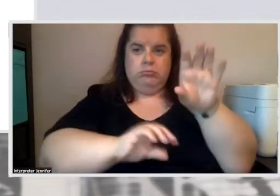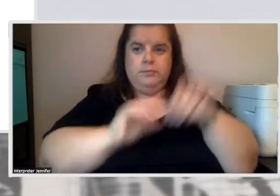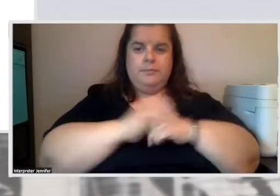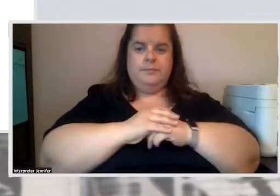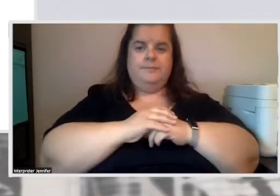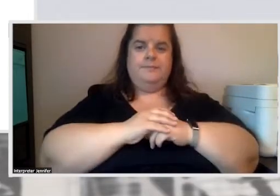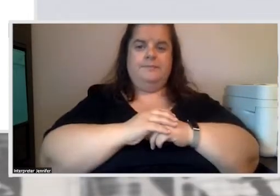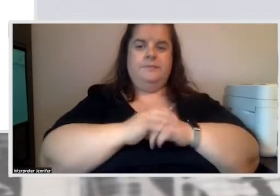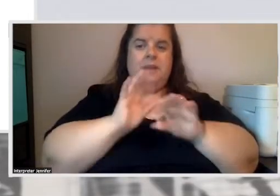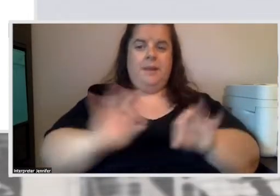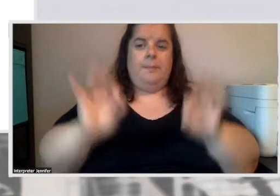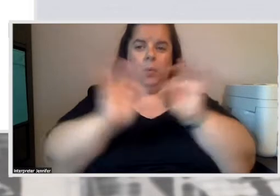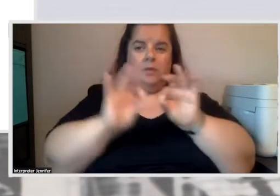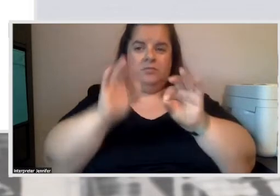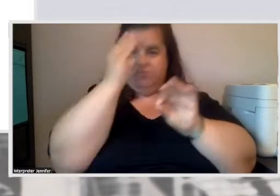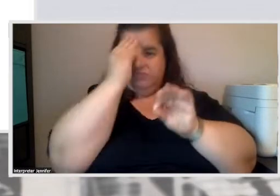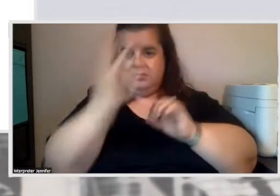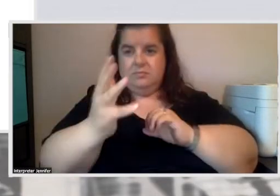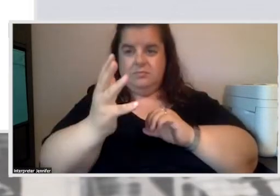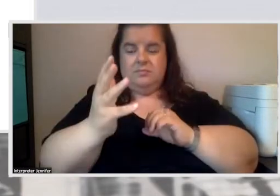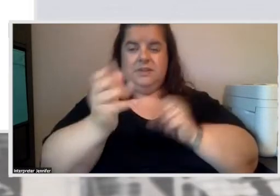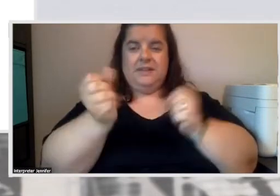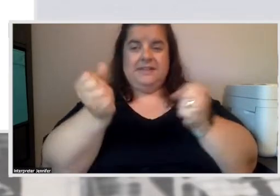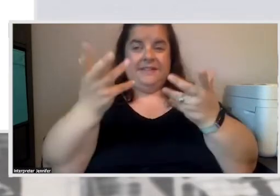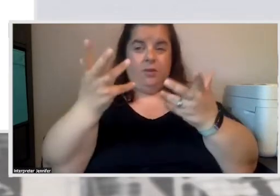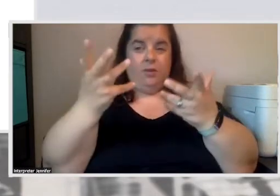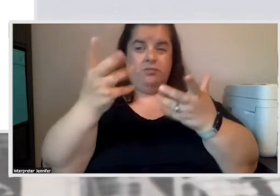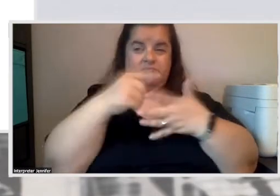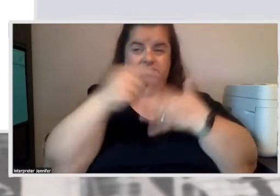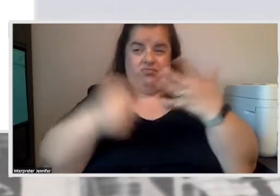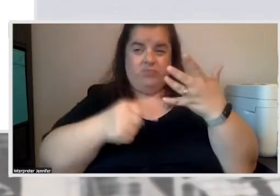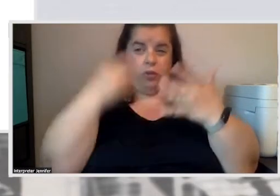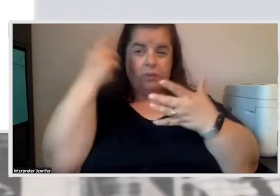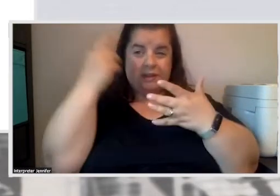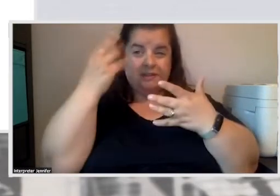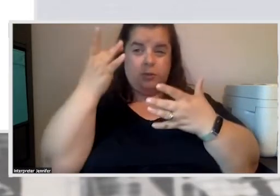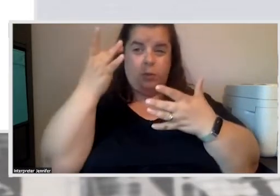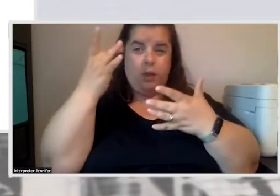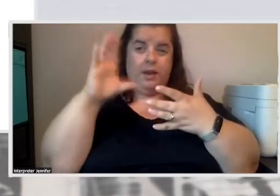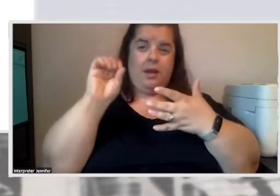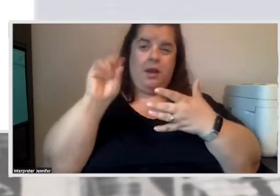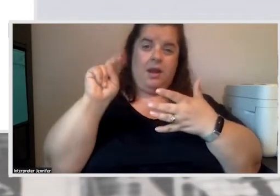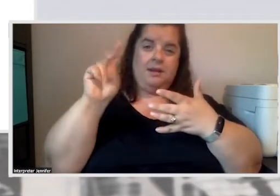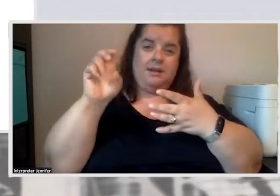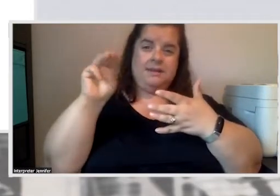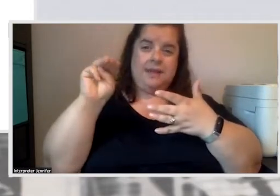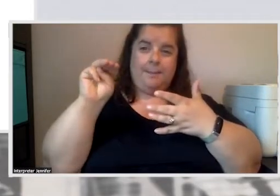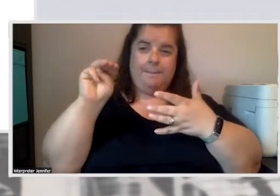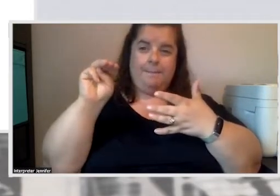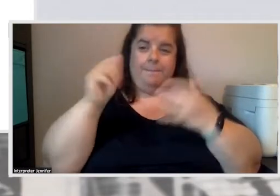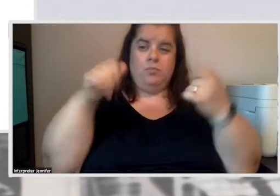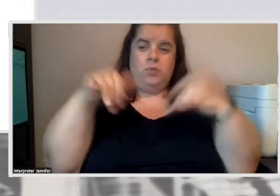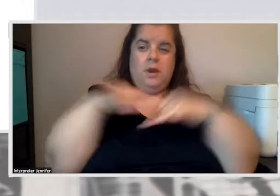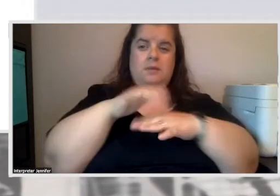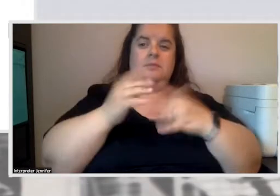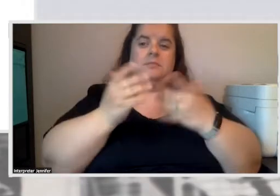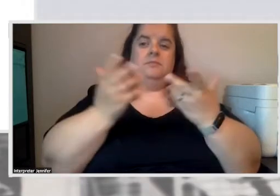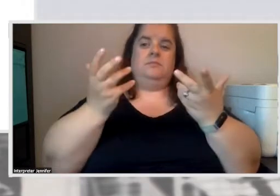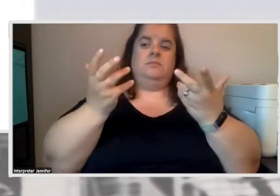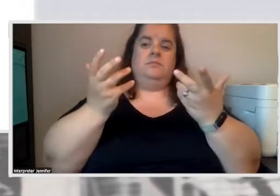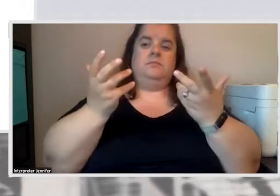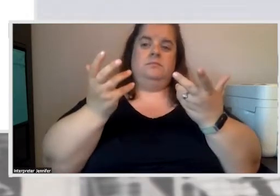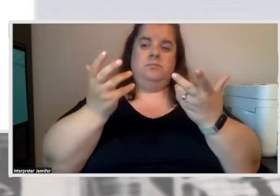It's important to note that there are several factors that can result in condemnation of a property. Condemnation means that there